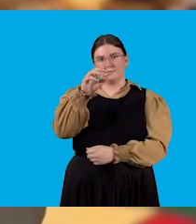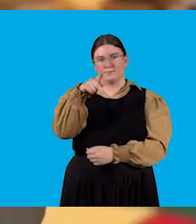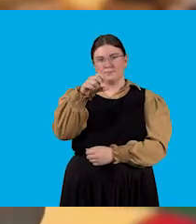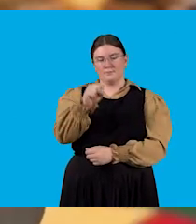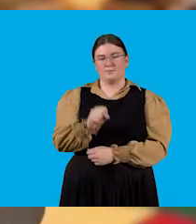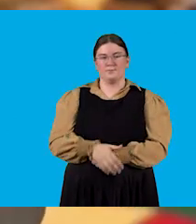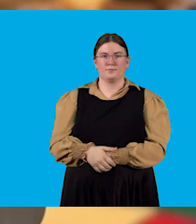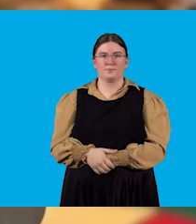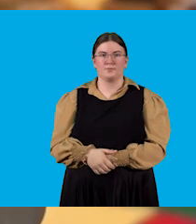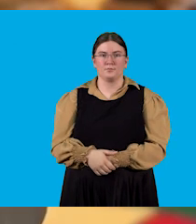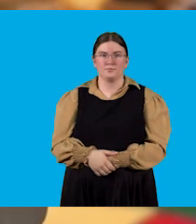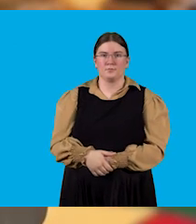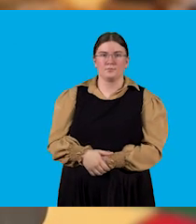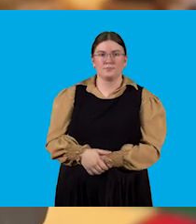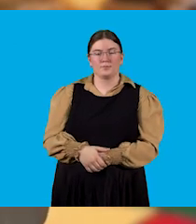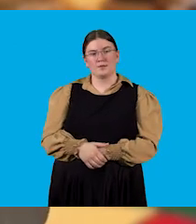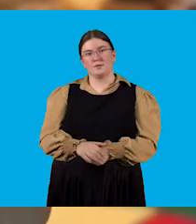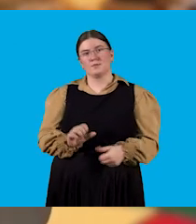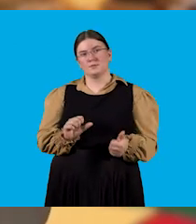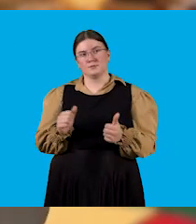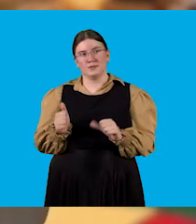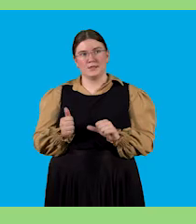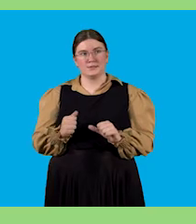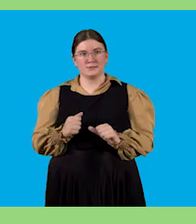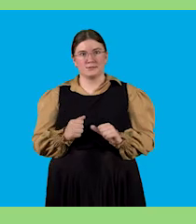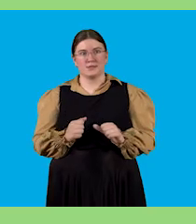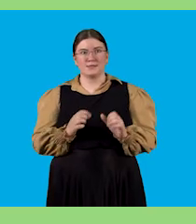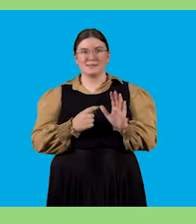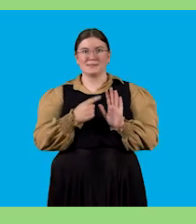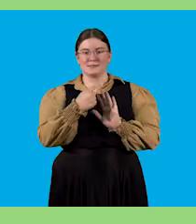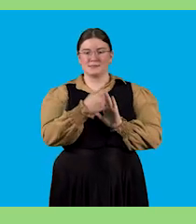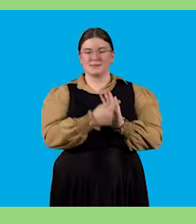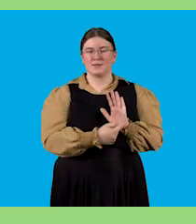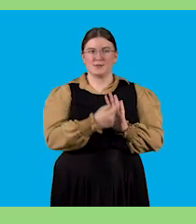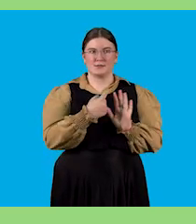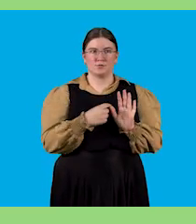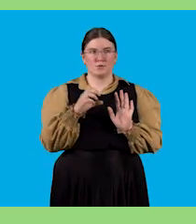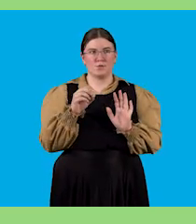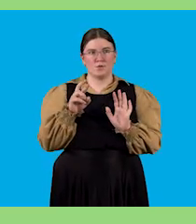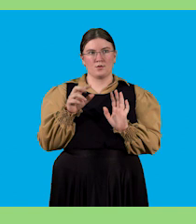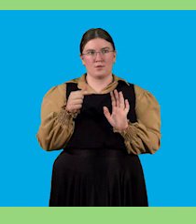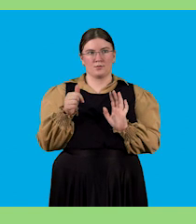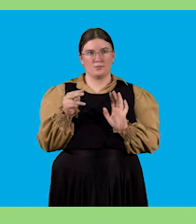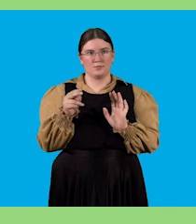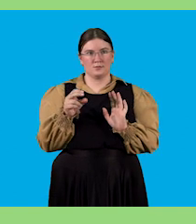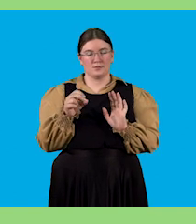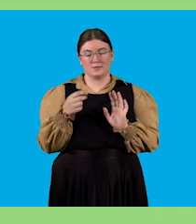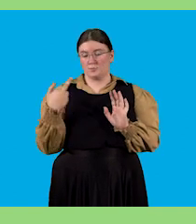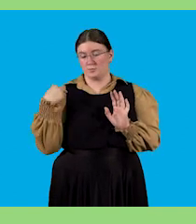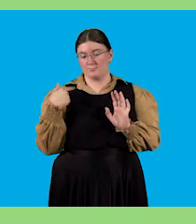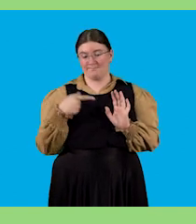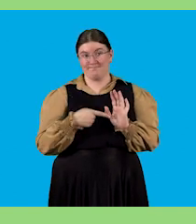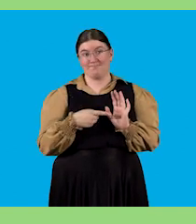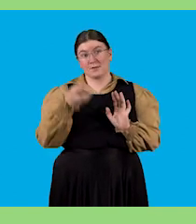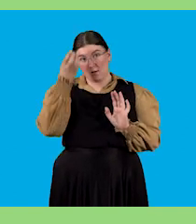Then we have our sensory organs. Our sensory organs are responsible for collecting information or stimulus